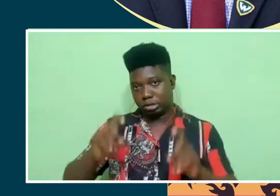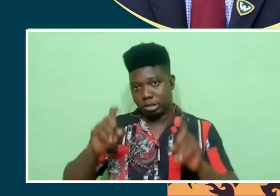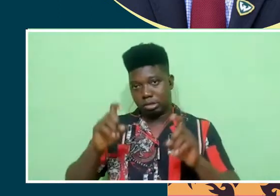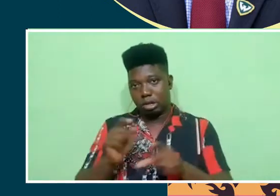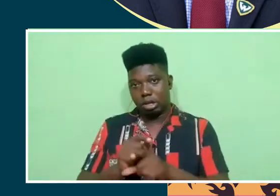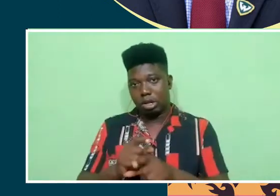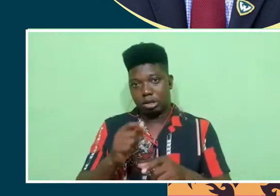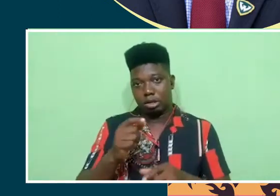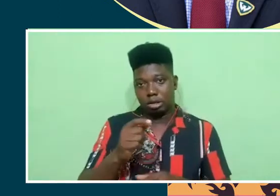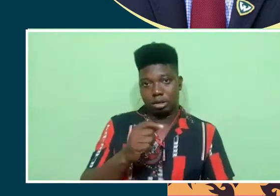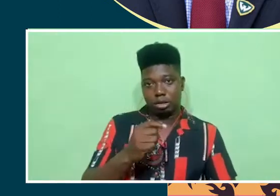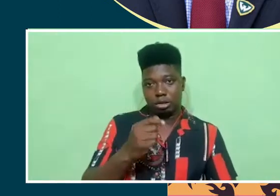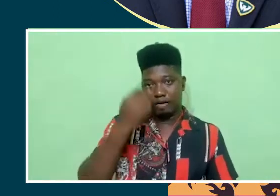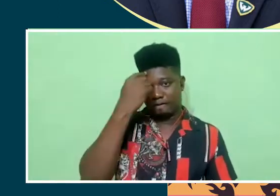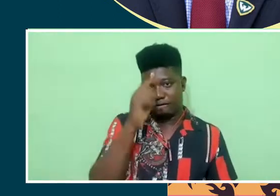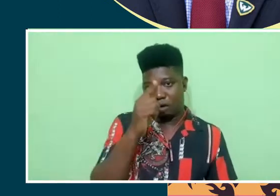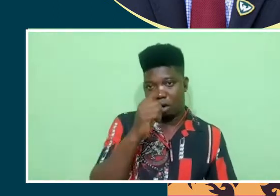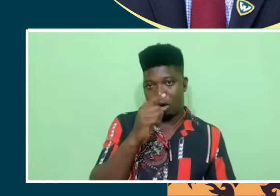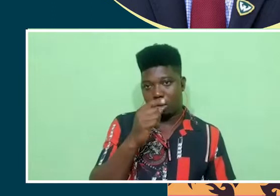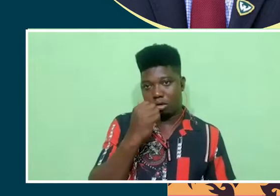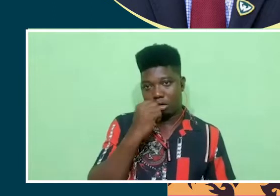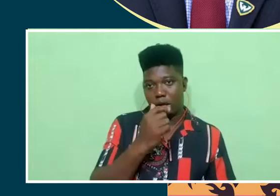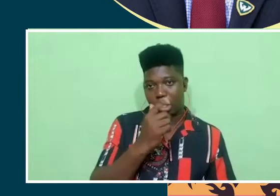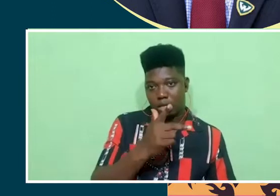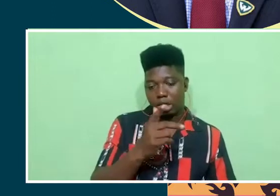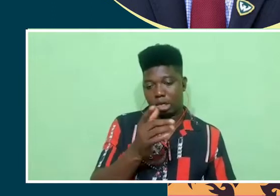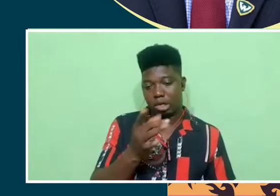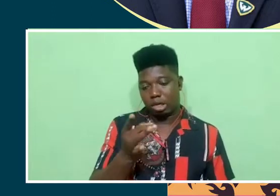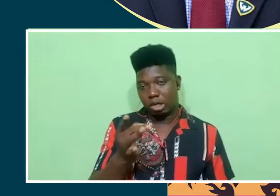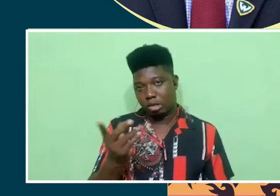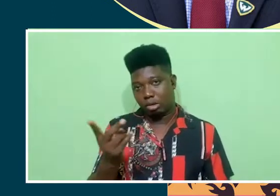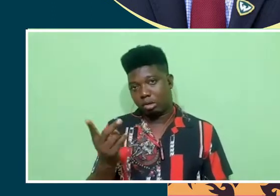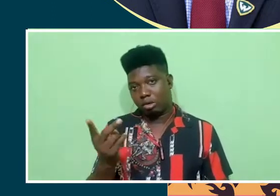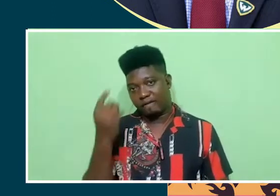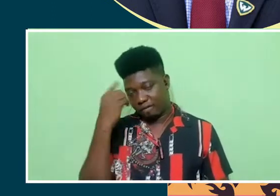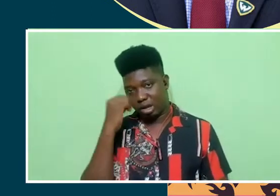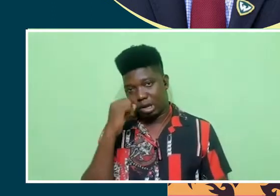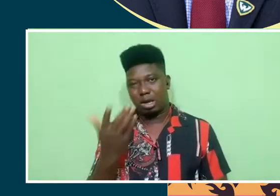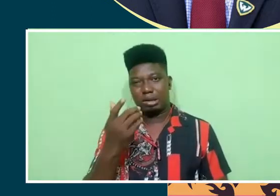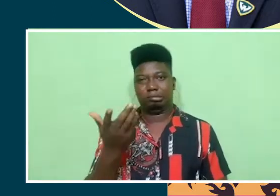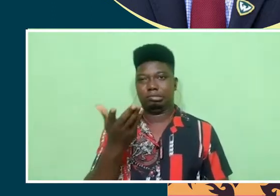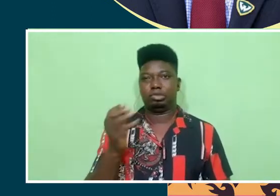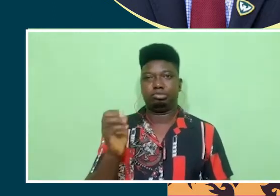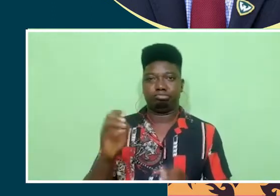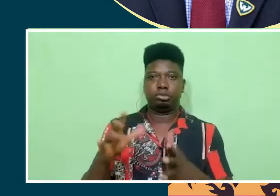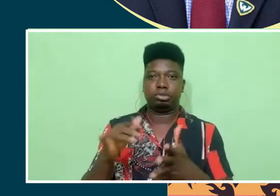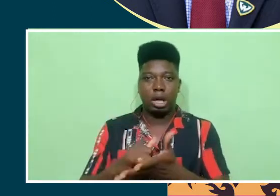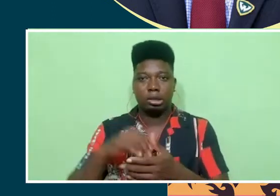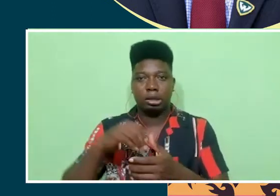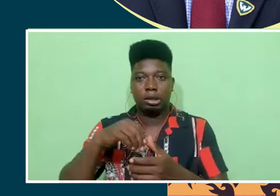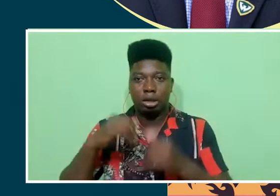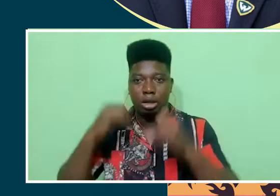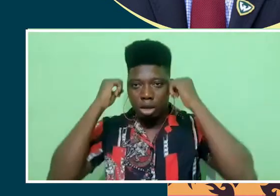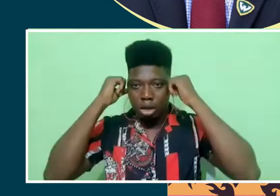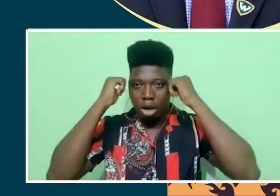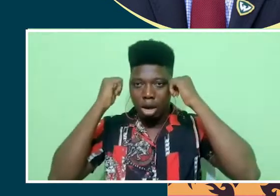was 382, 380. So already you're putting that dominance in a guy to say, okay, fine, as a man,